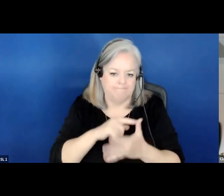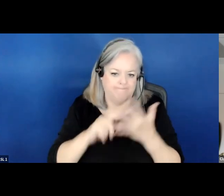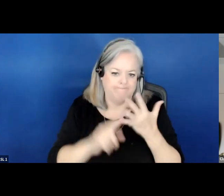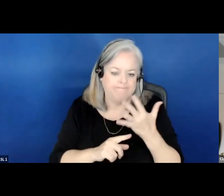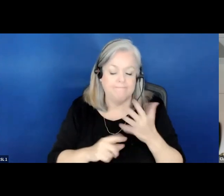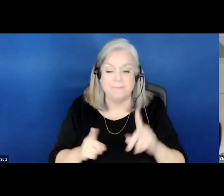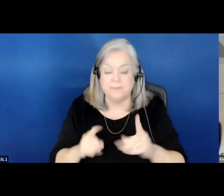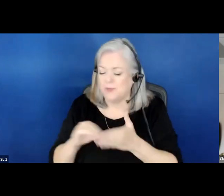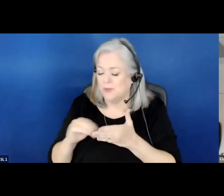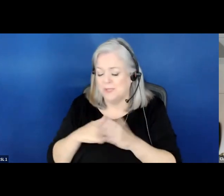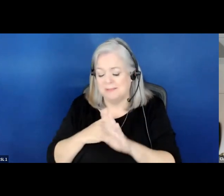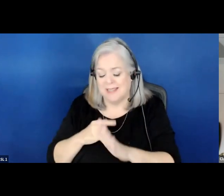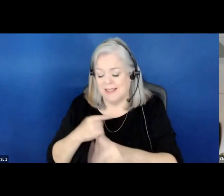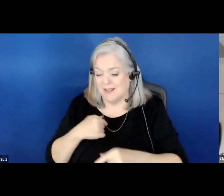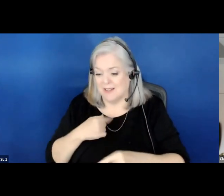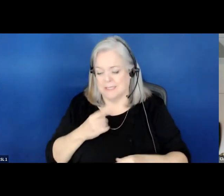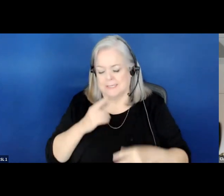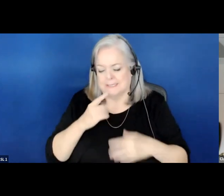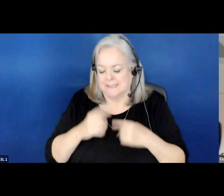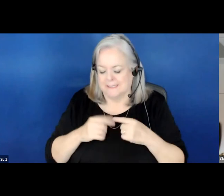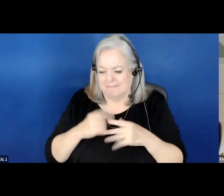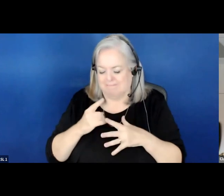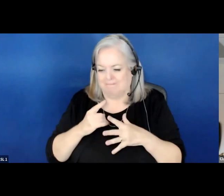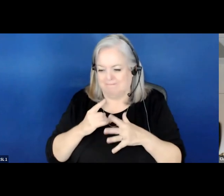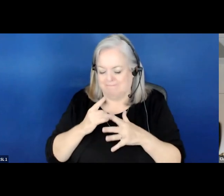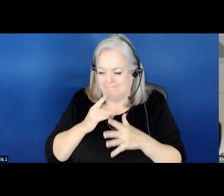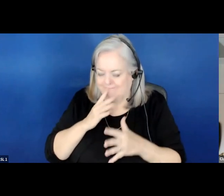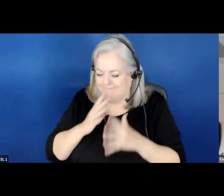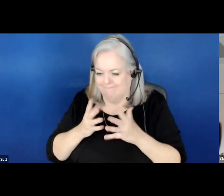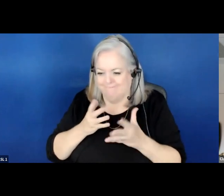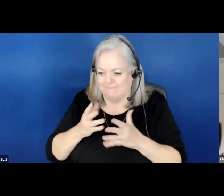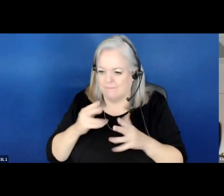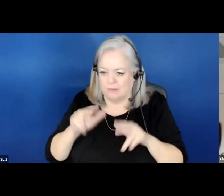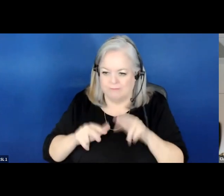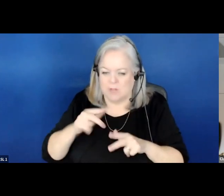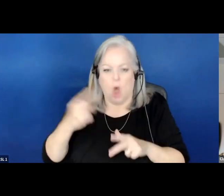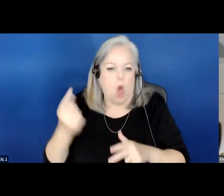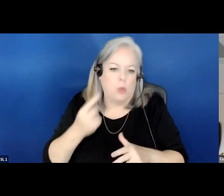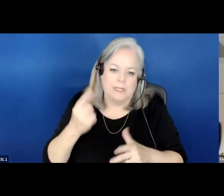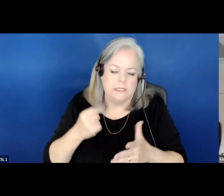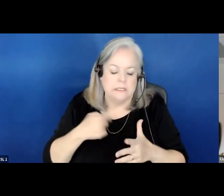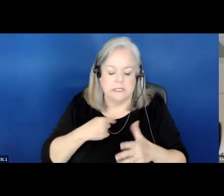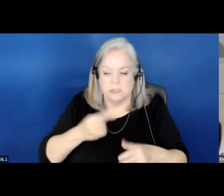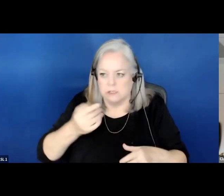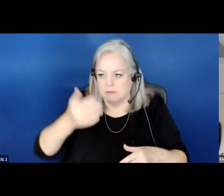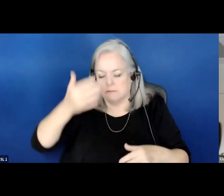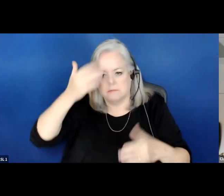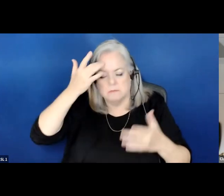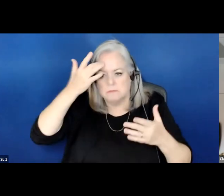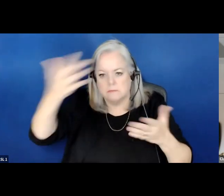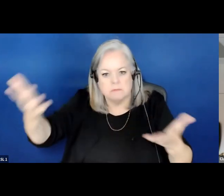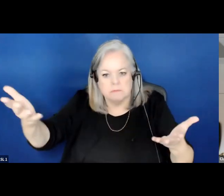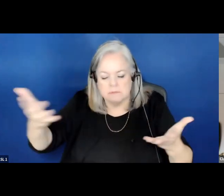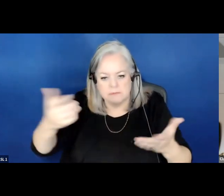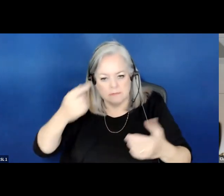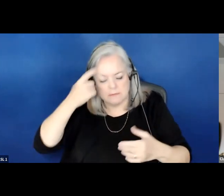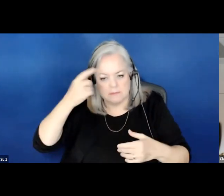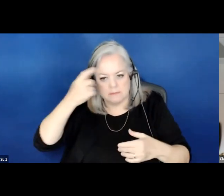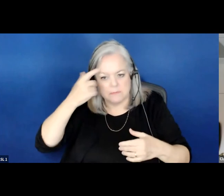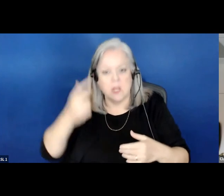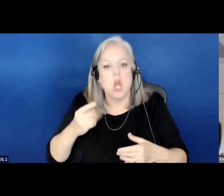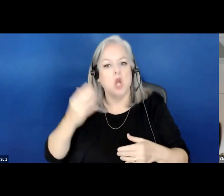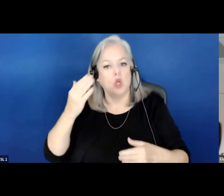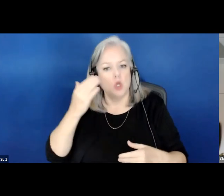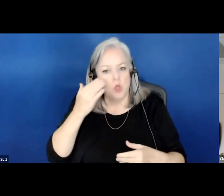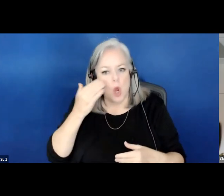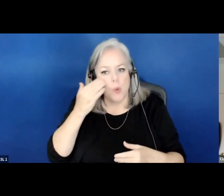I always get a little tongue-tied here because it just baffles my mind. So knowing that diabetes